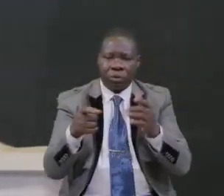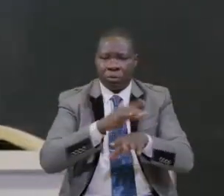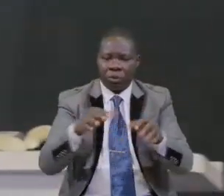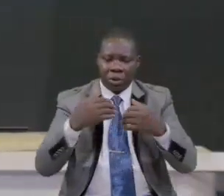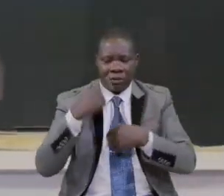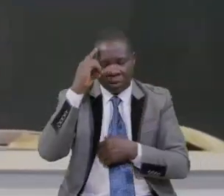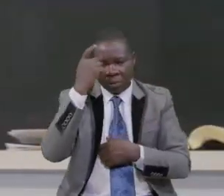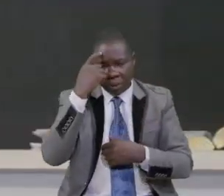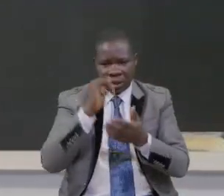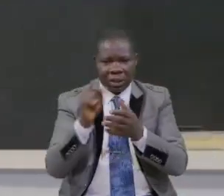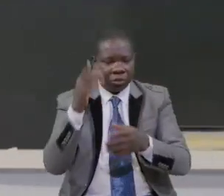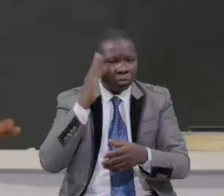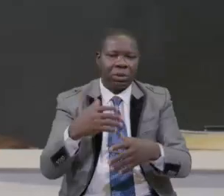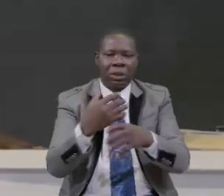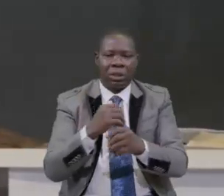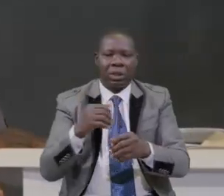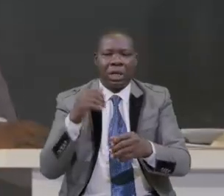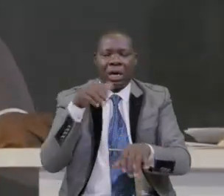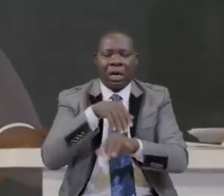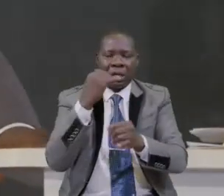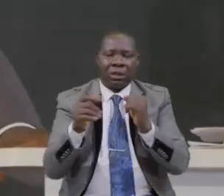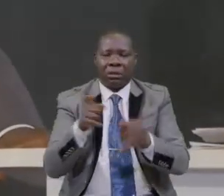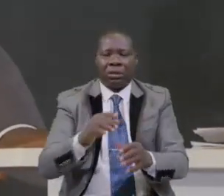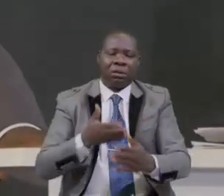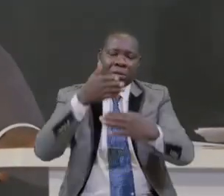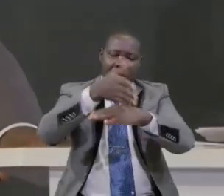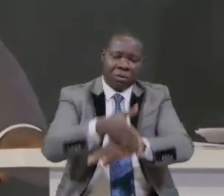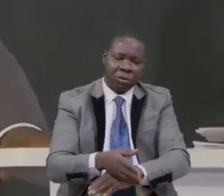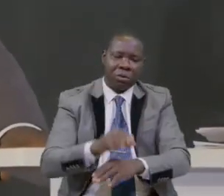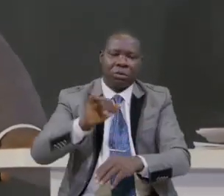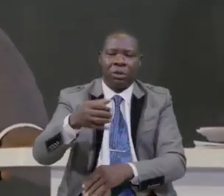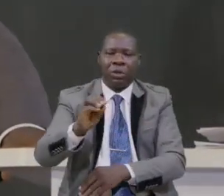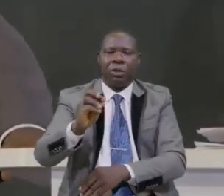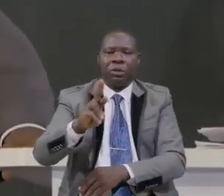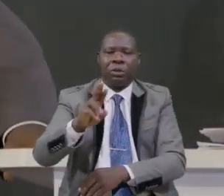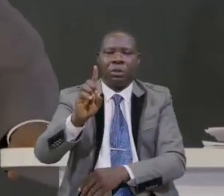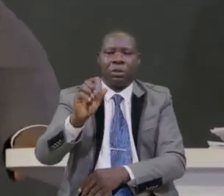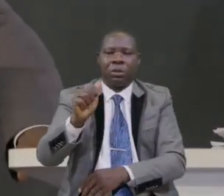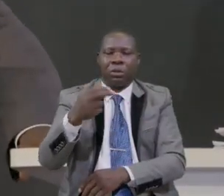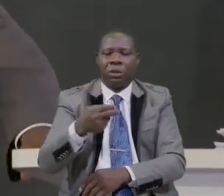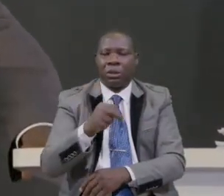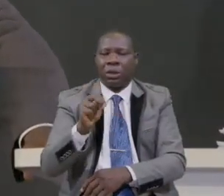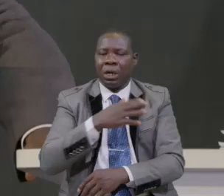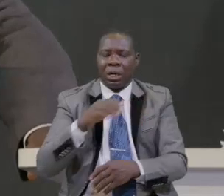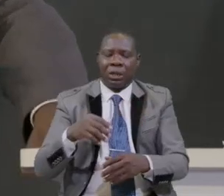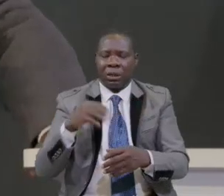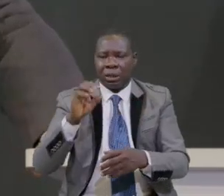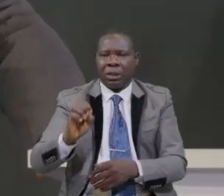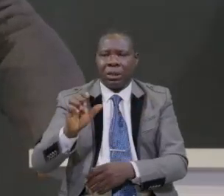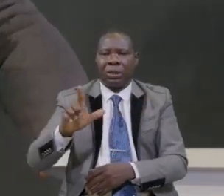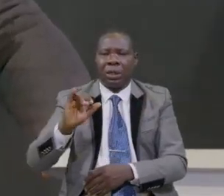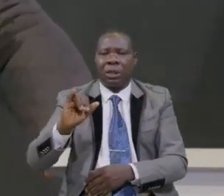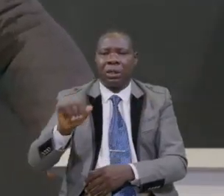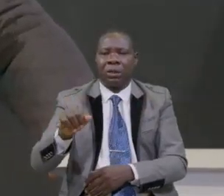crossed Jordan. And Elisha did not think for a moment, am I going to come back? This